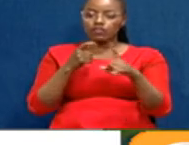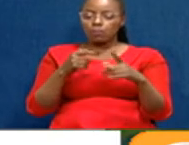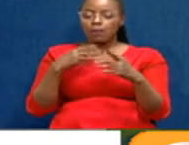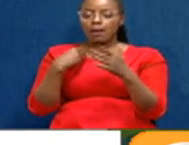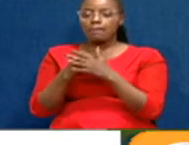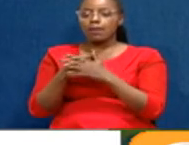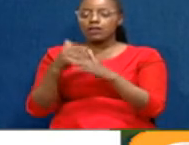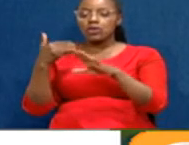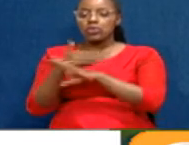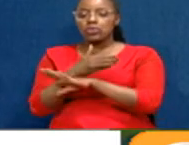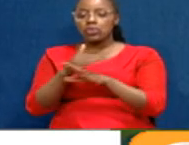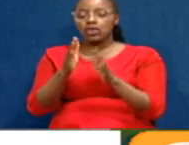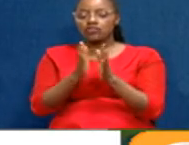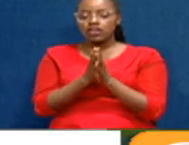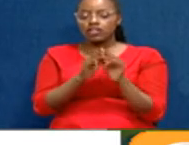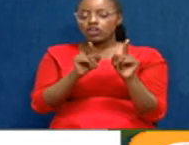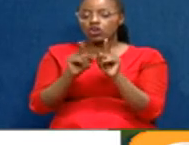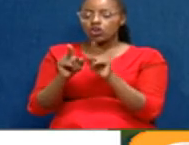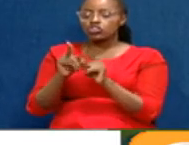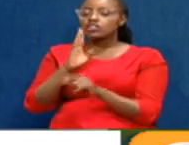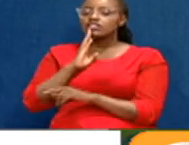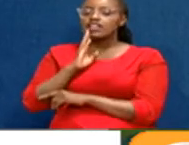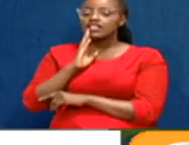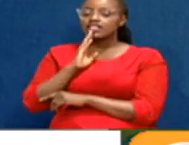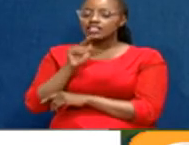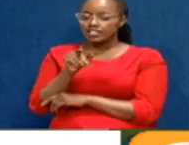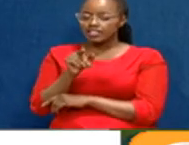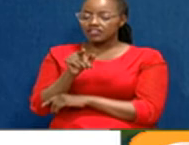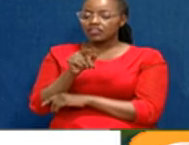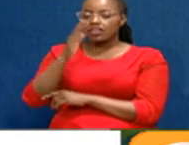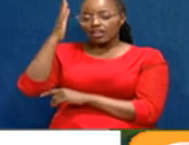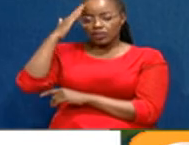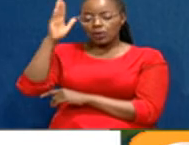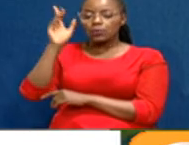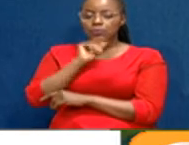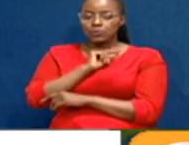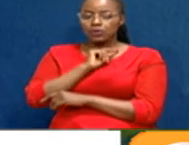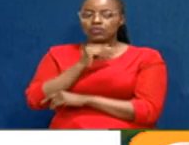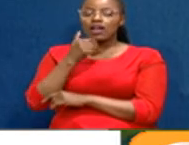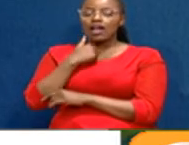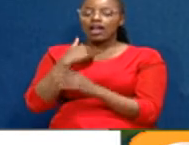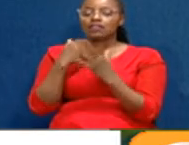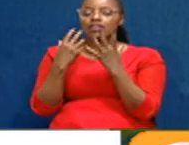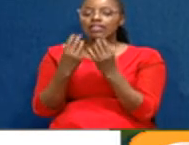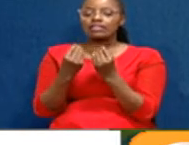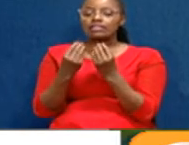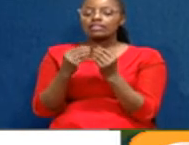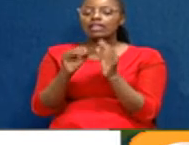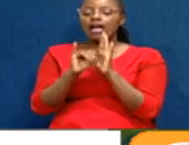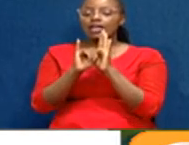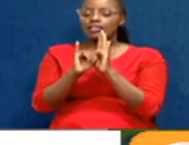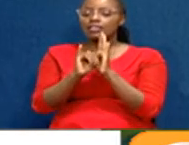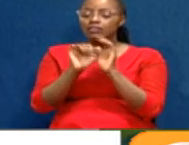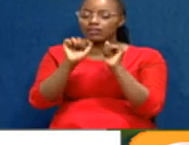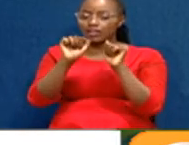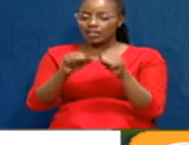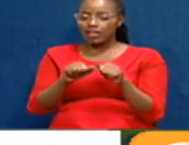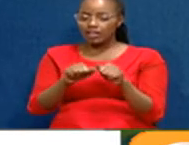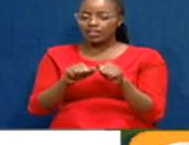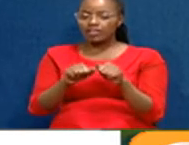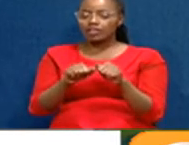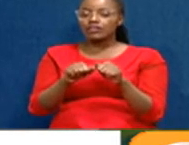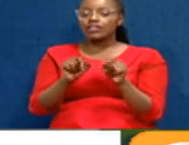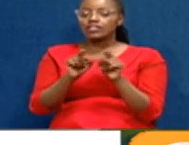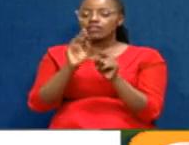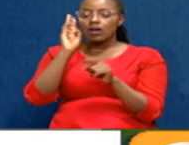money laundering are detected and they are easily identified, and you